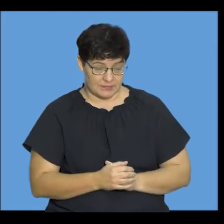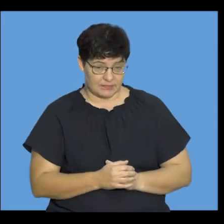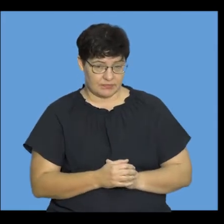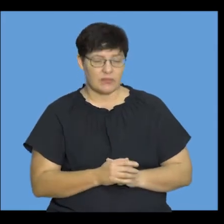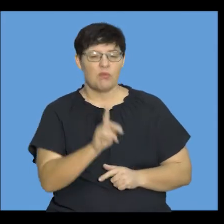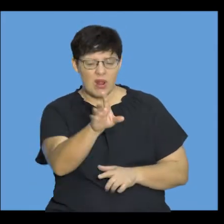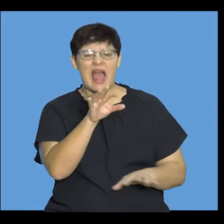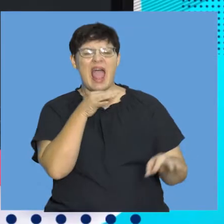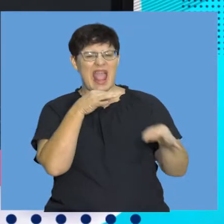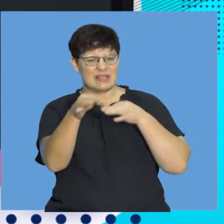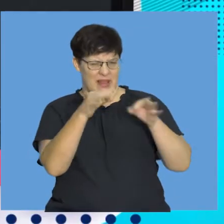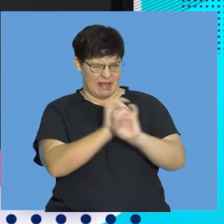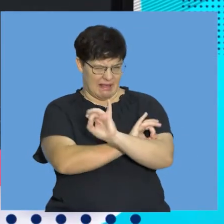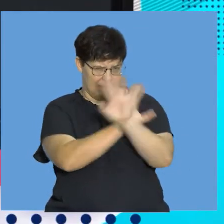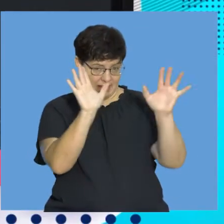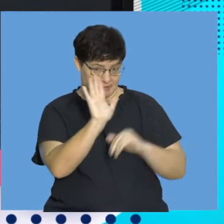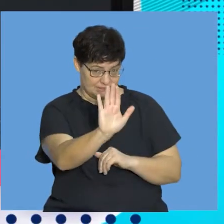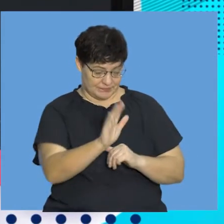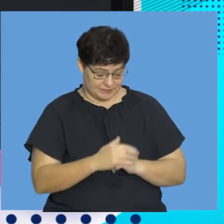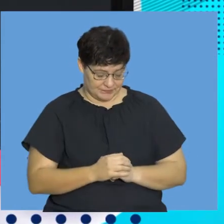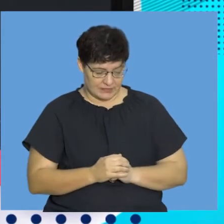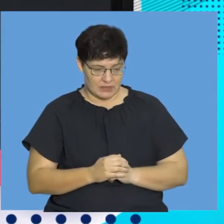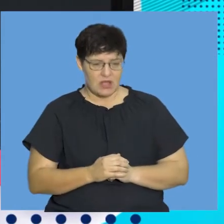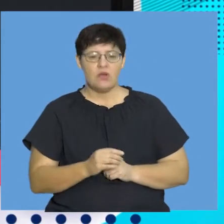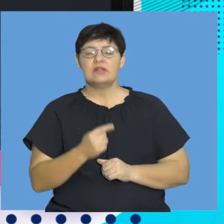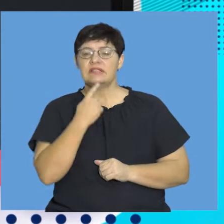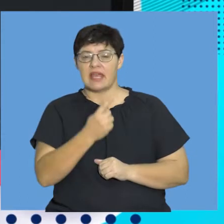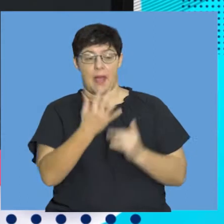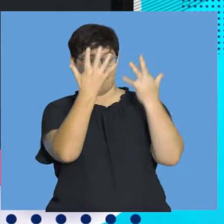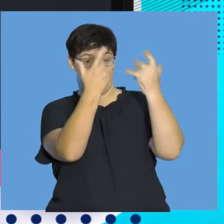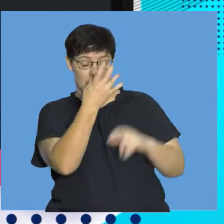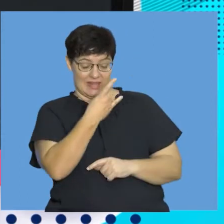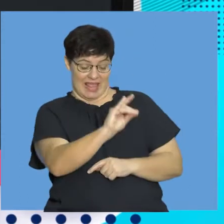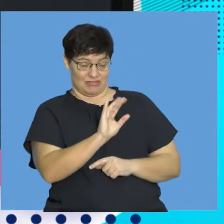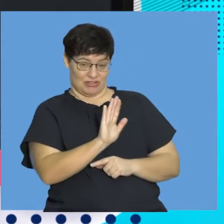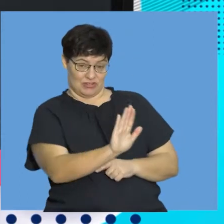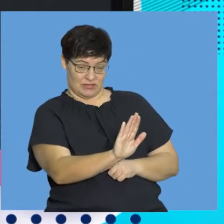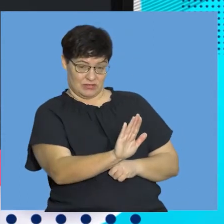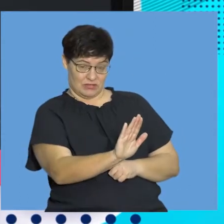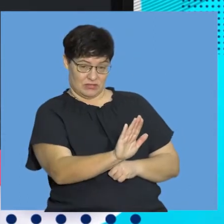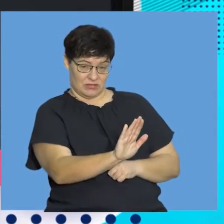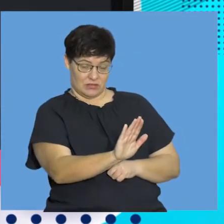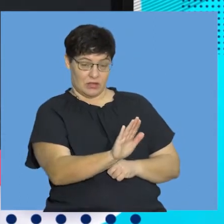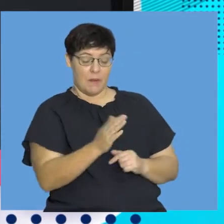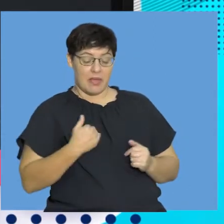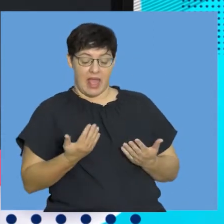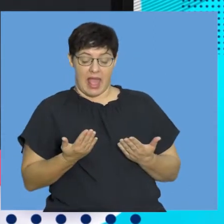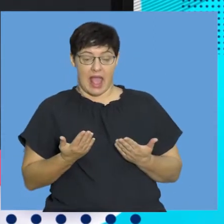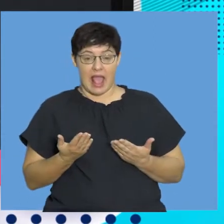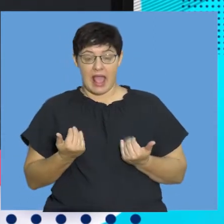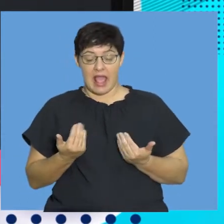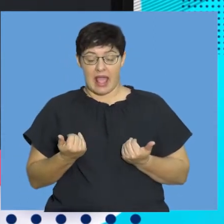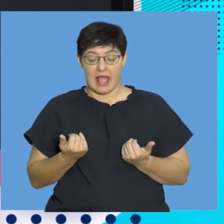to explain this very clearly. When we talk about a cash budget, we're saying